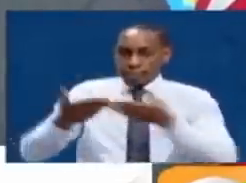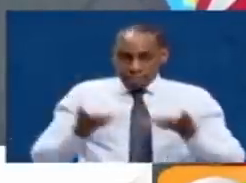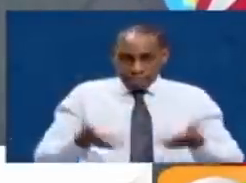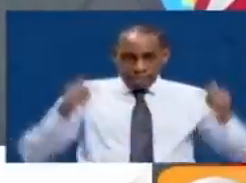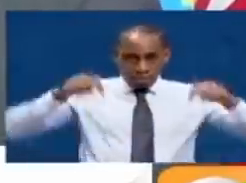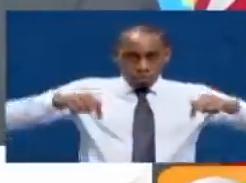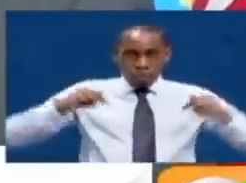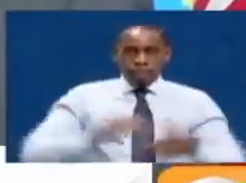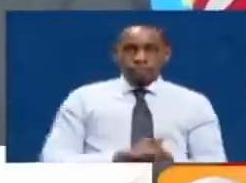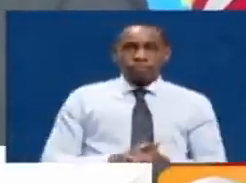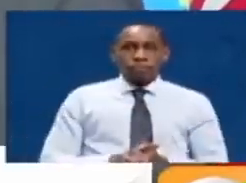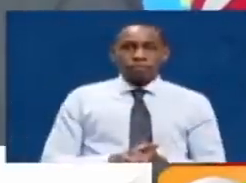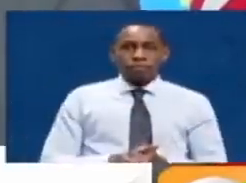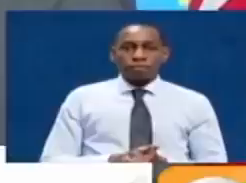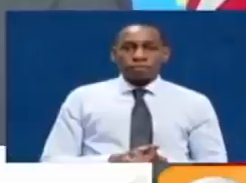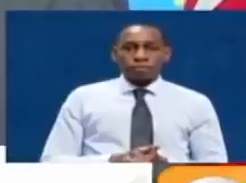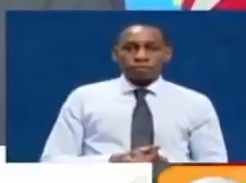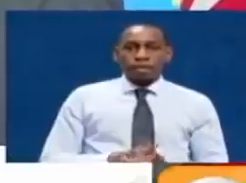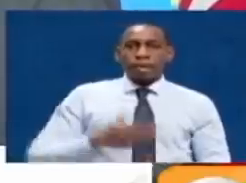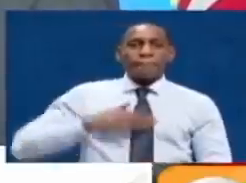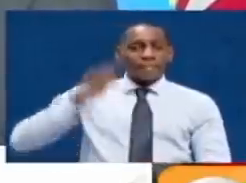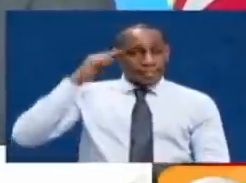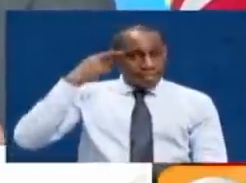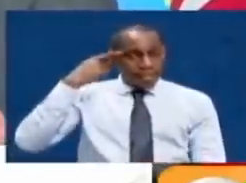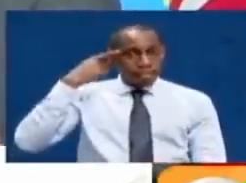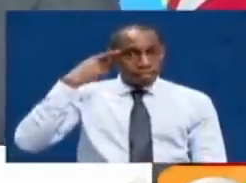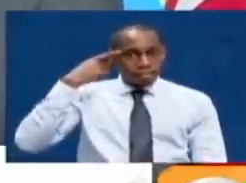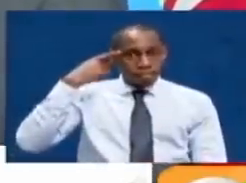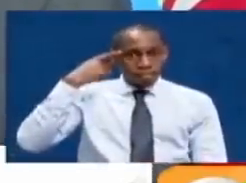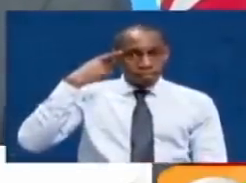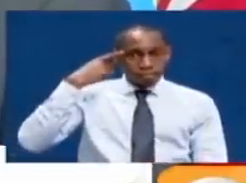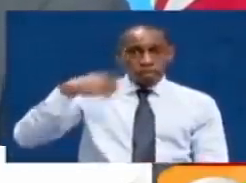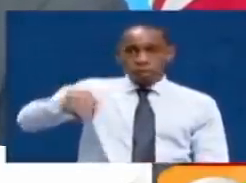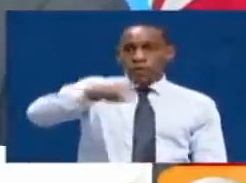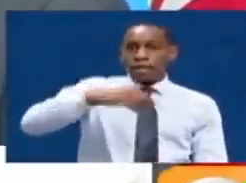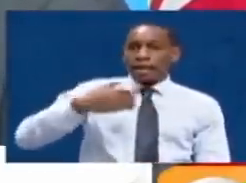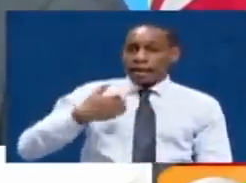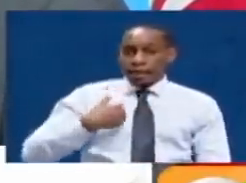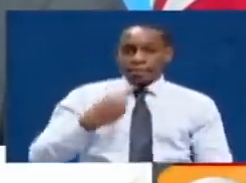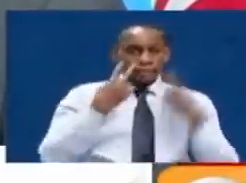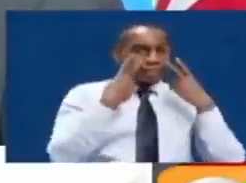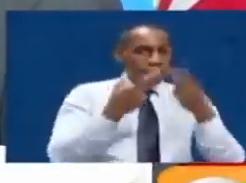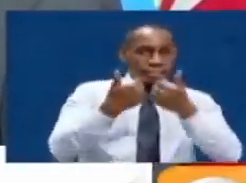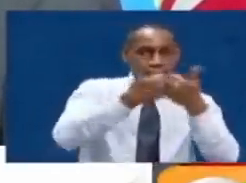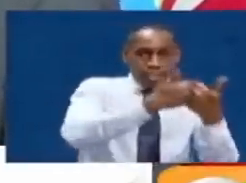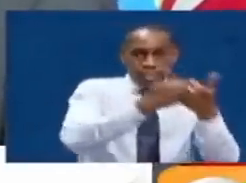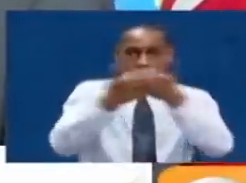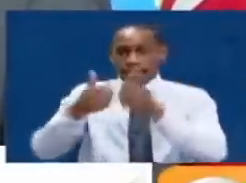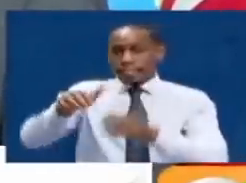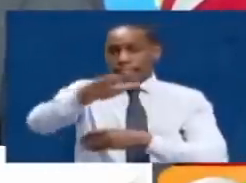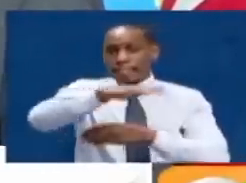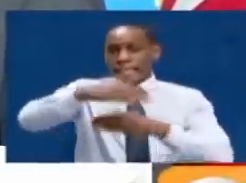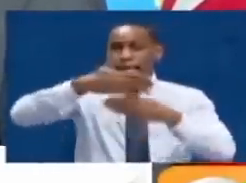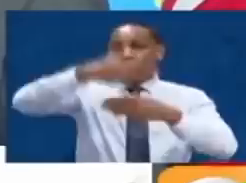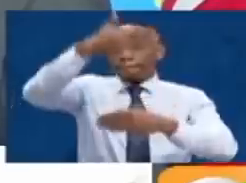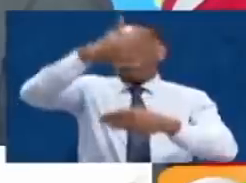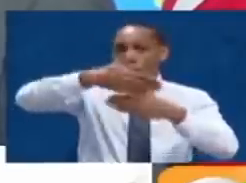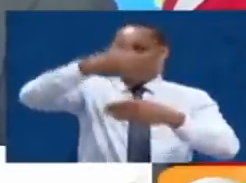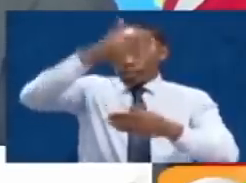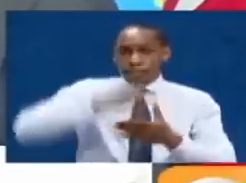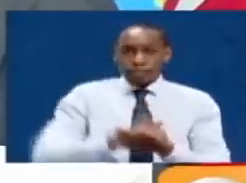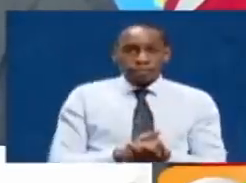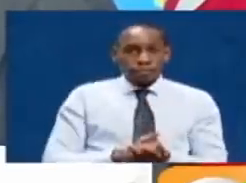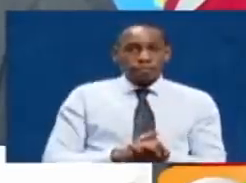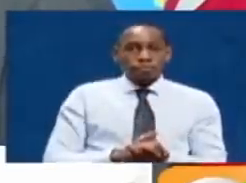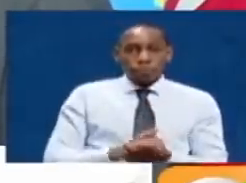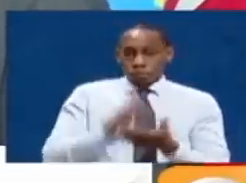today. I think we have all seen the challenges at border points, and this